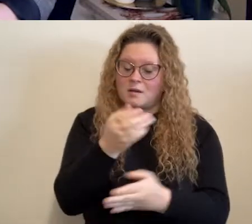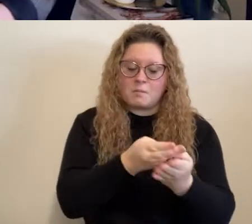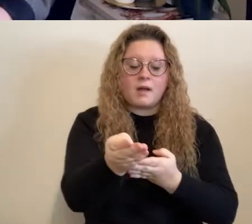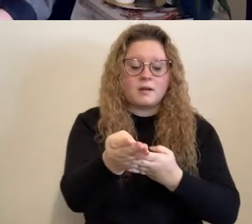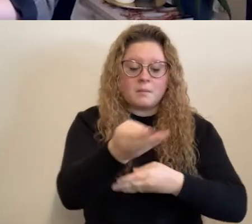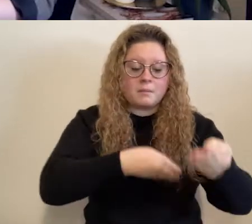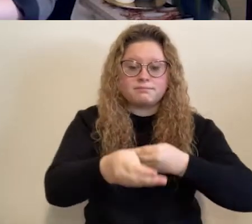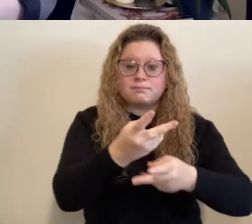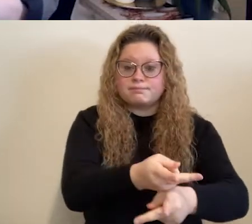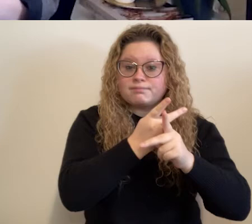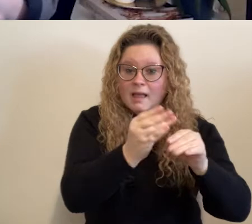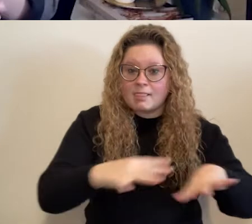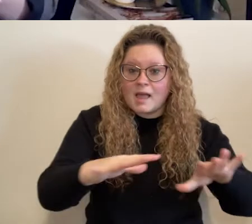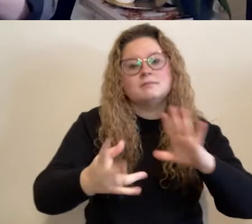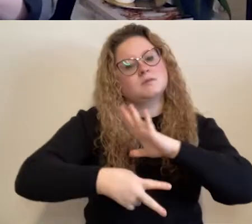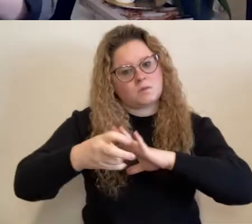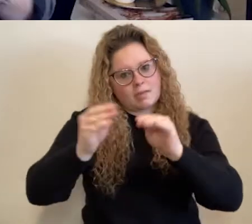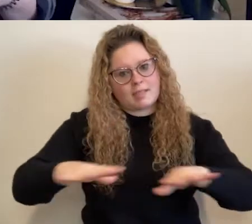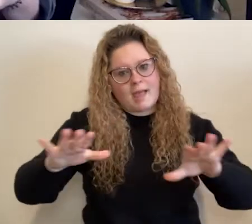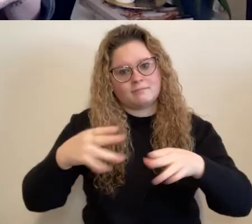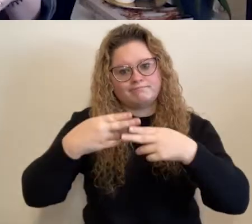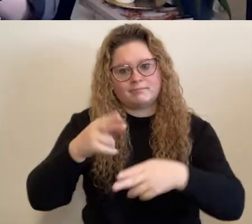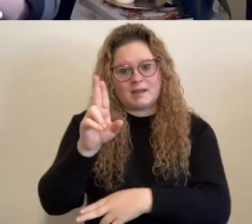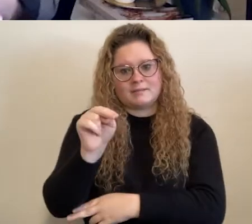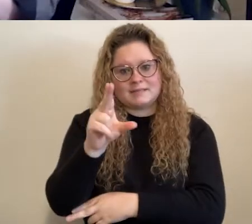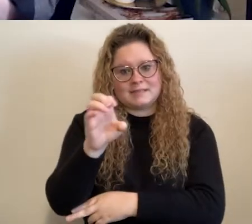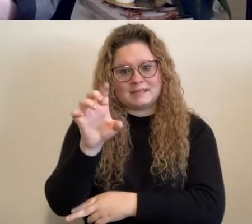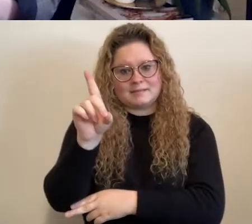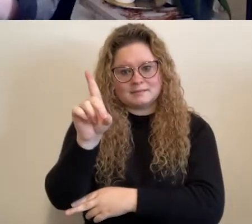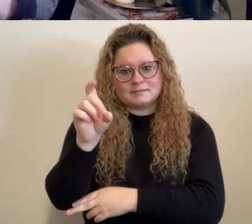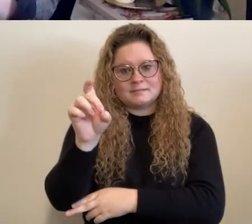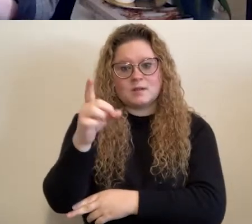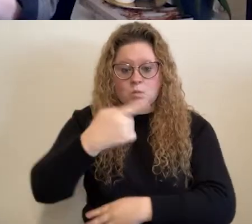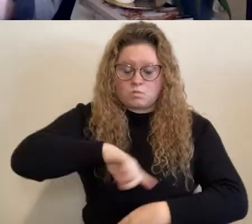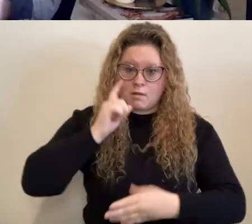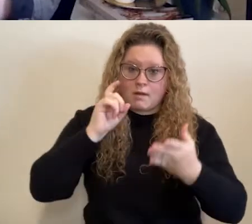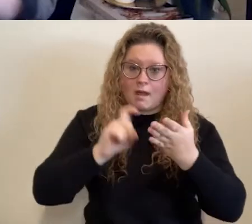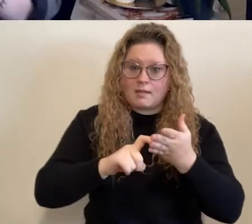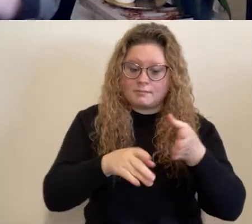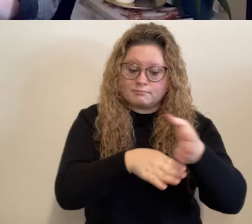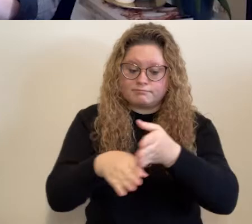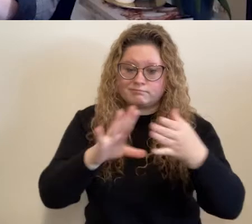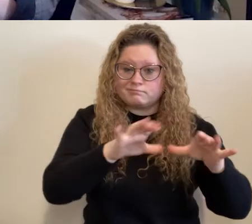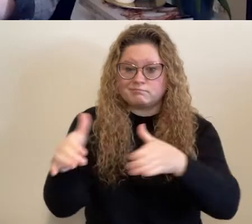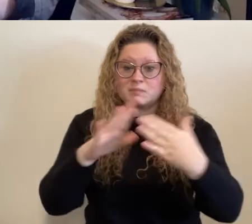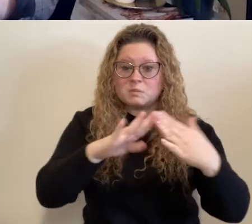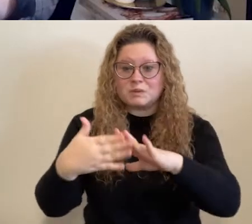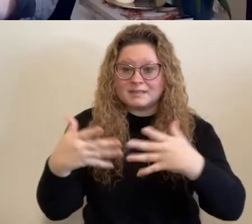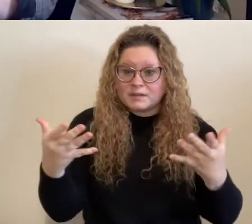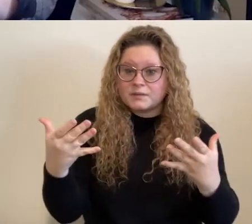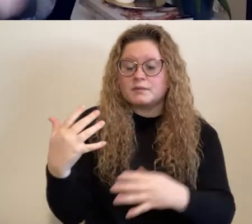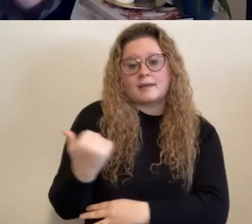Mi'kmaq people. We acknowledge the deep and powerful challenges faced by all marginalized communities in Nova Scotia, Canada, and